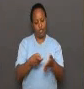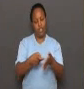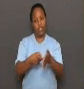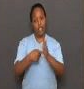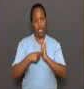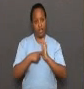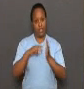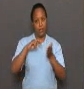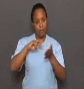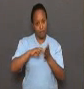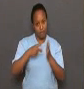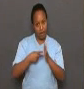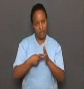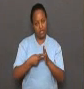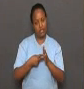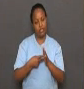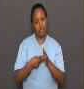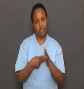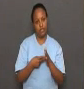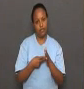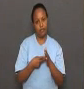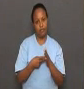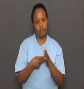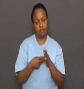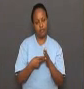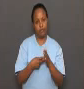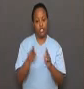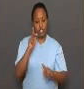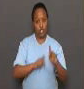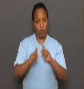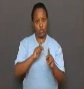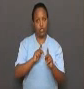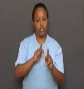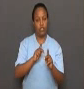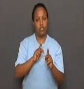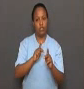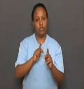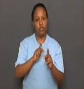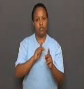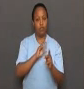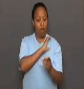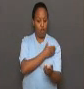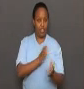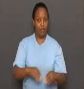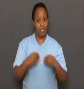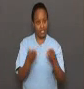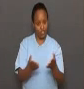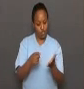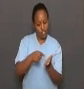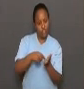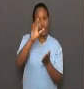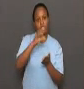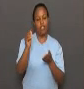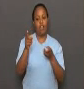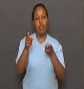Accountability is instrumental to empower people to check and control